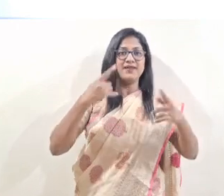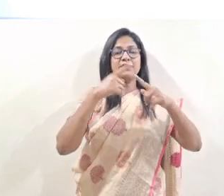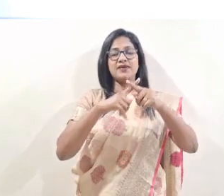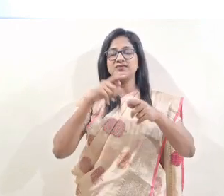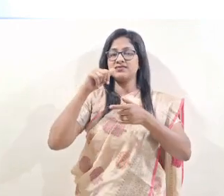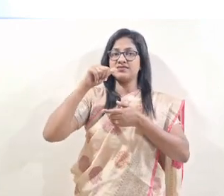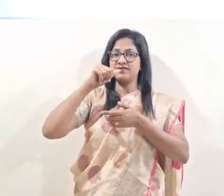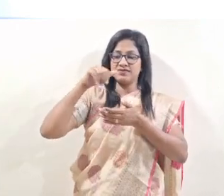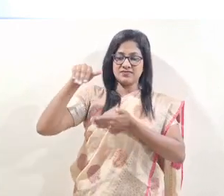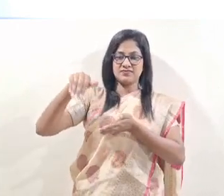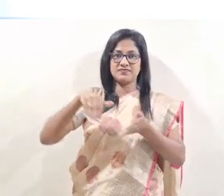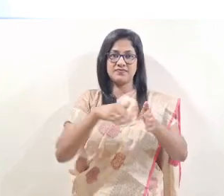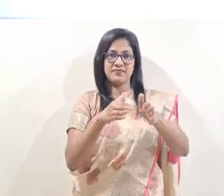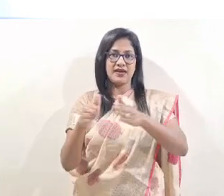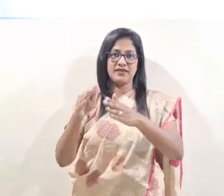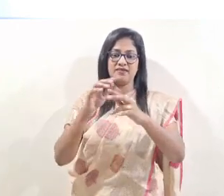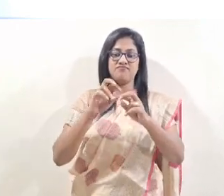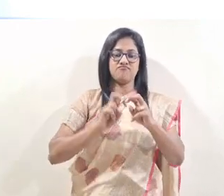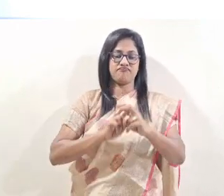I mean,